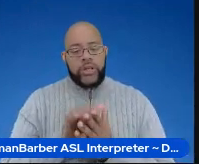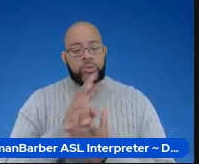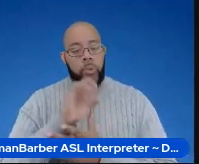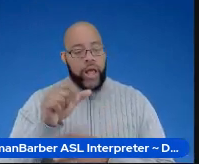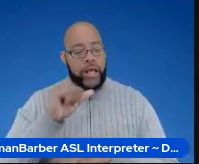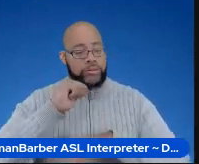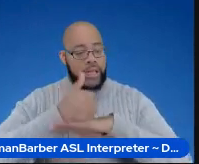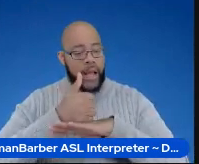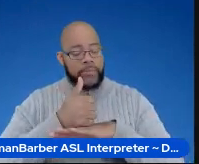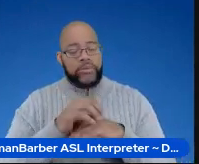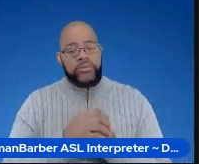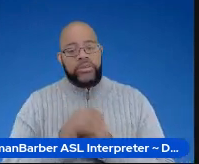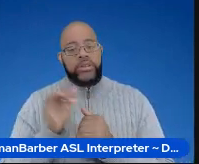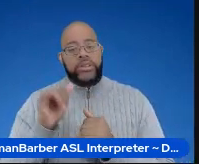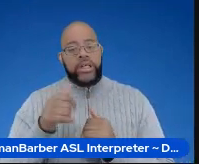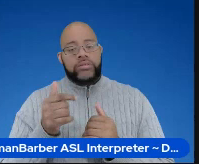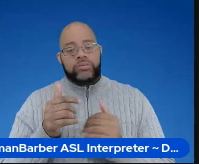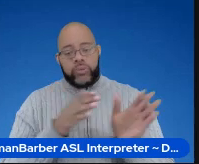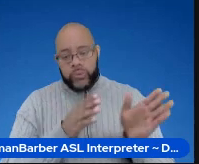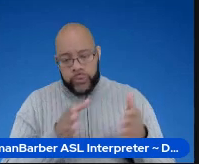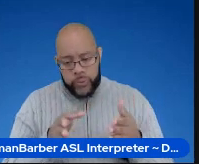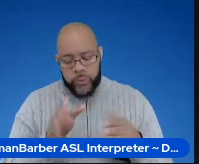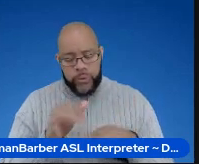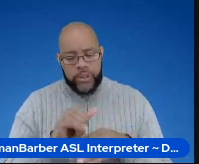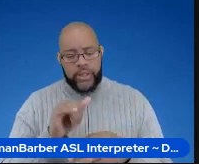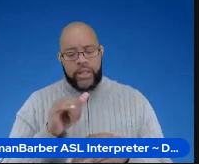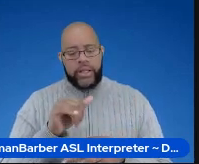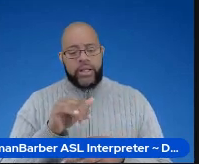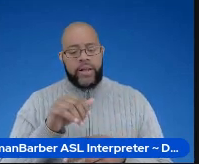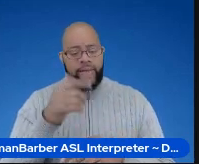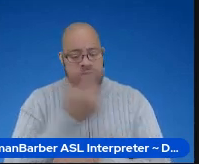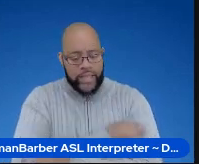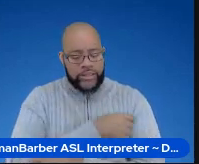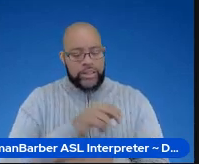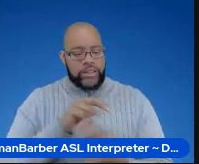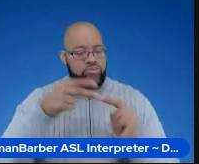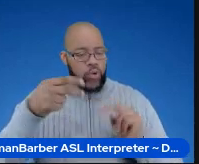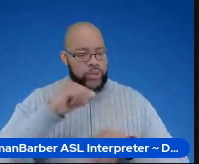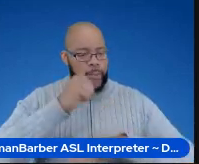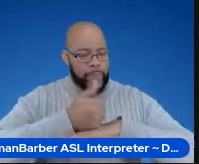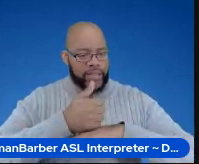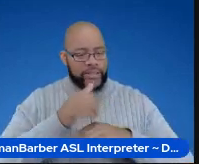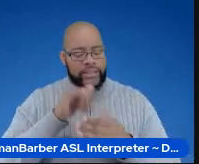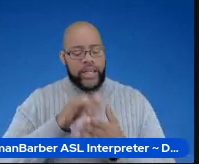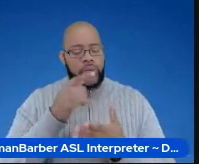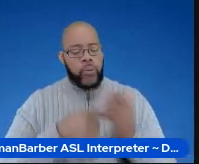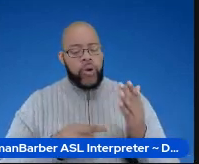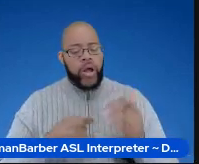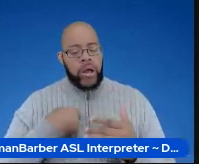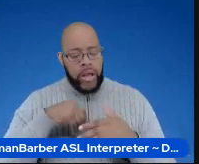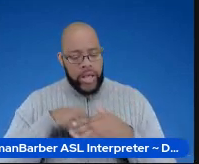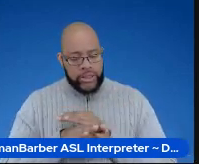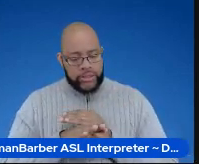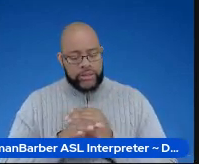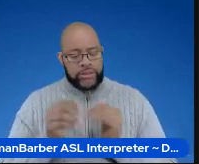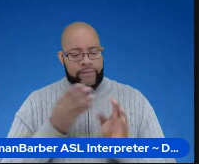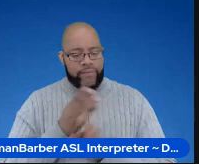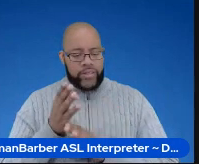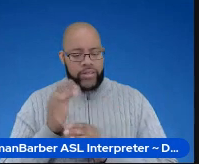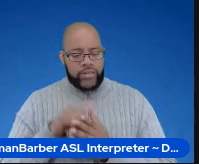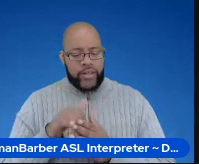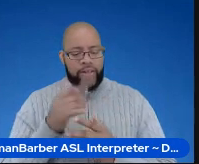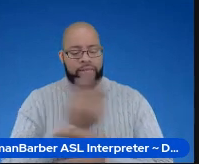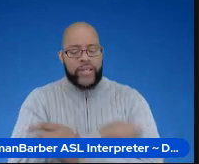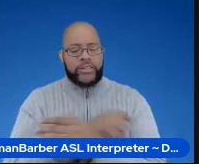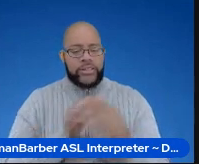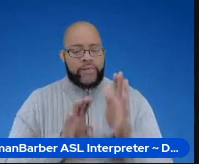established, that attenuated based vaccine, the protein-based vaccine, which was what I went into in the field of vaccine